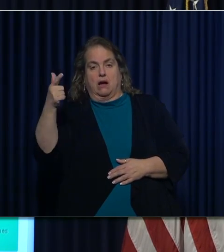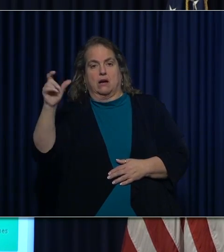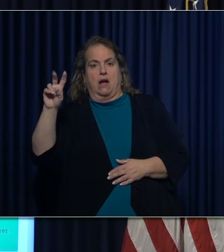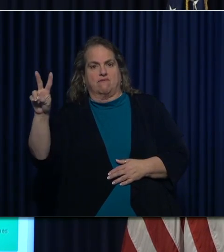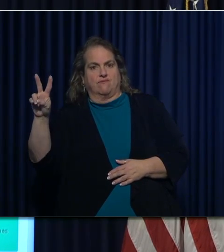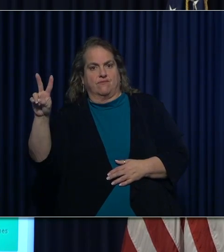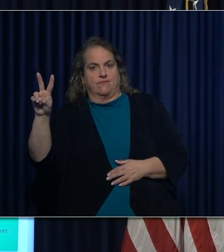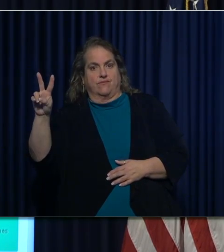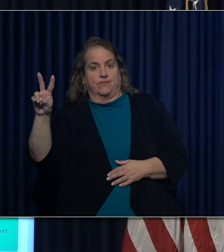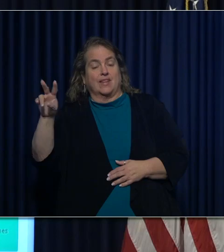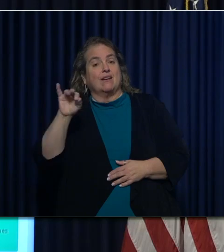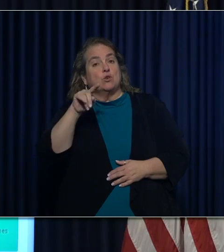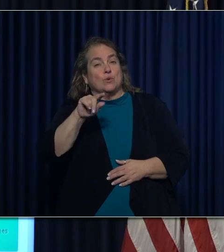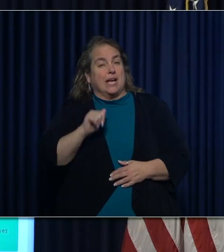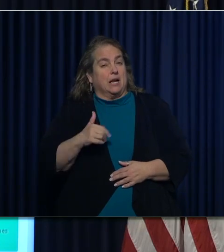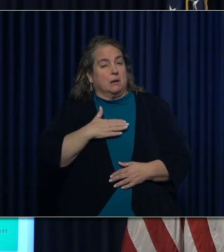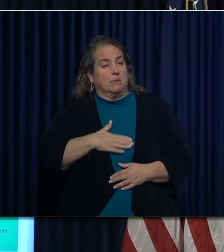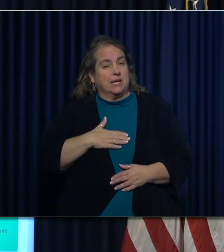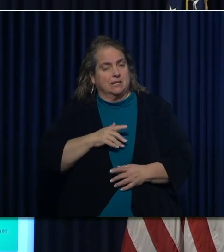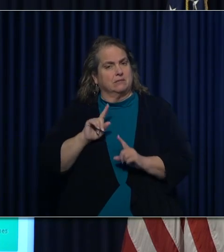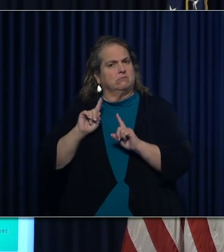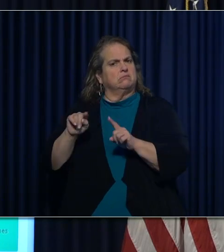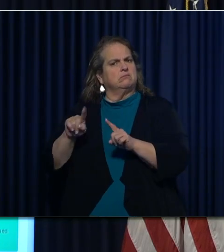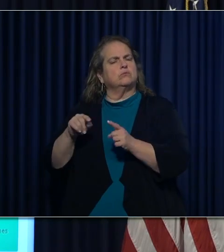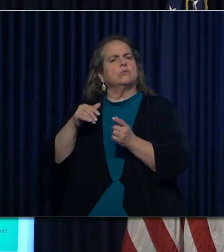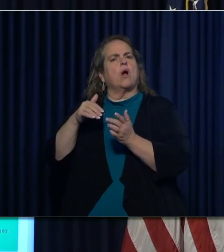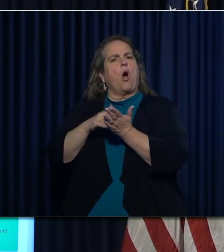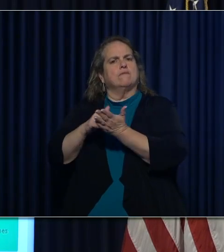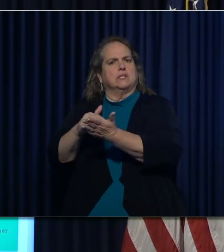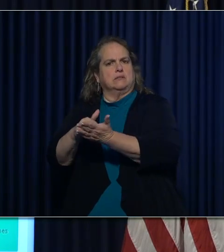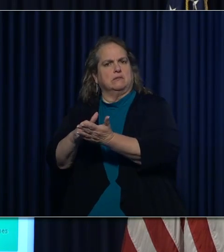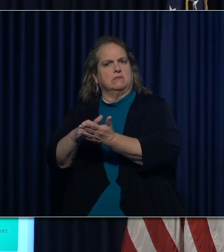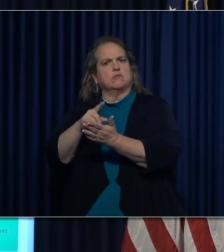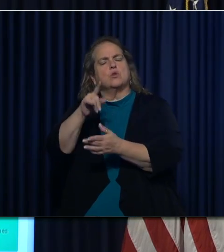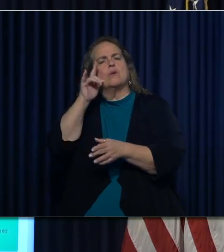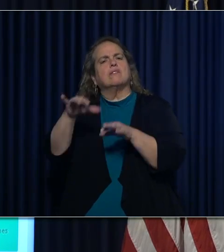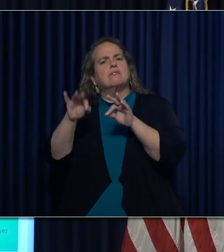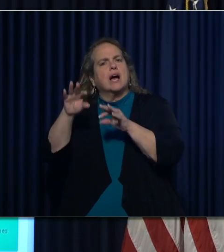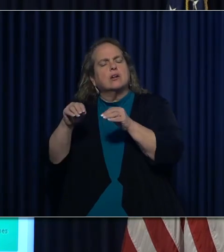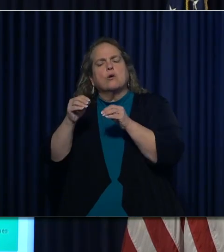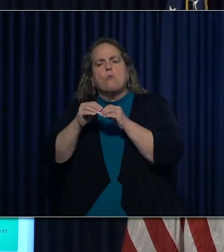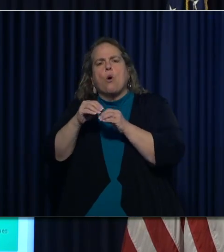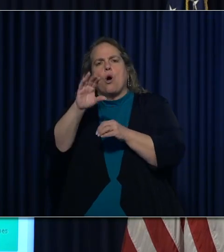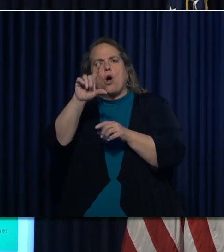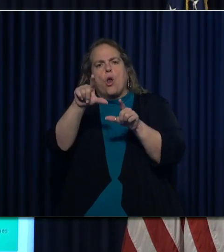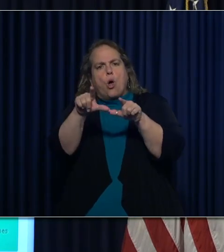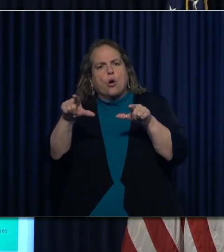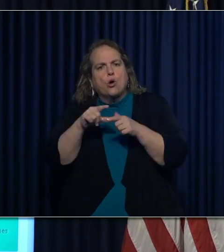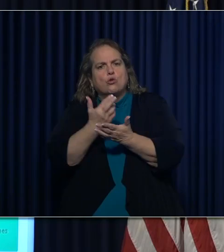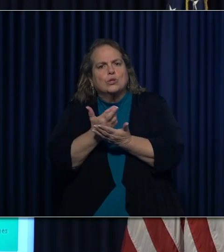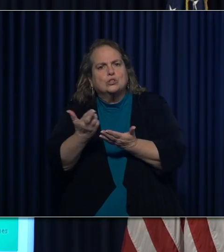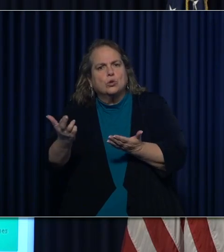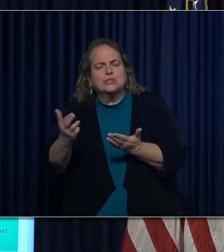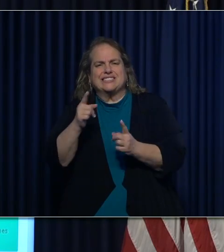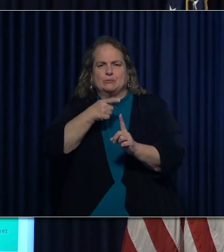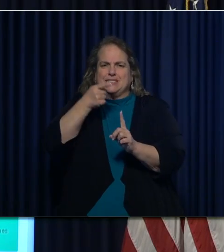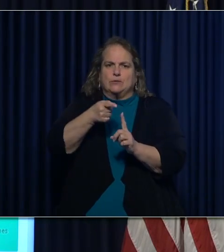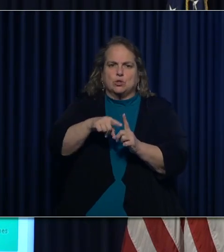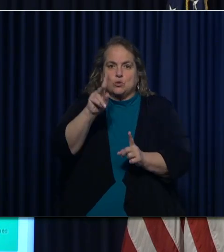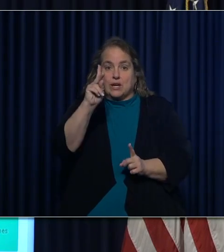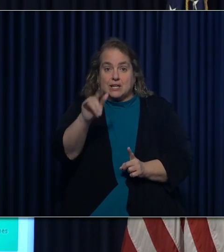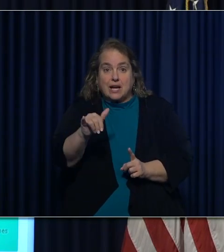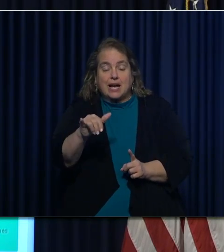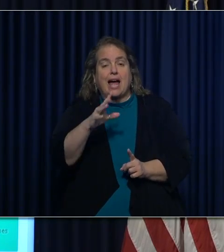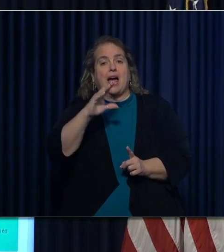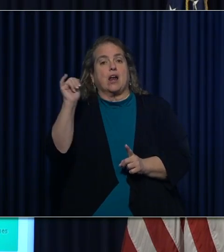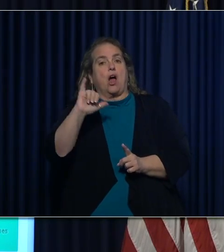kycovid19.ky.gov. If you could please go there on a regular basis, you'll find both local resources specific to the state of Kentucky and